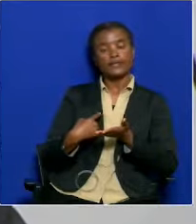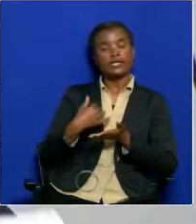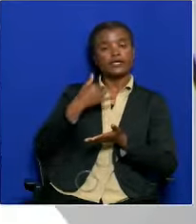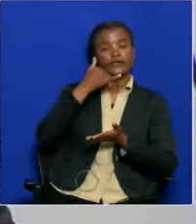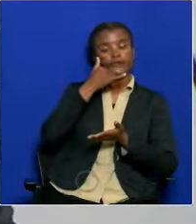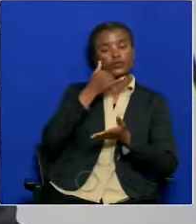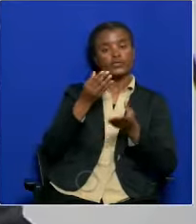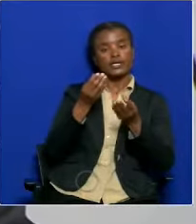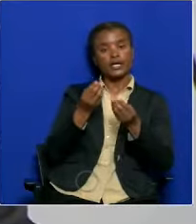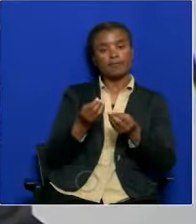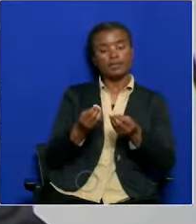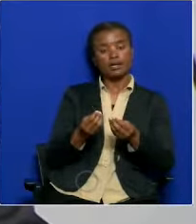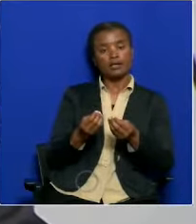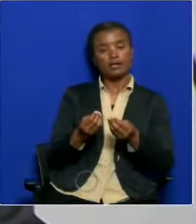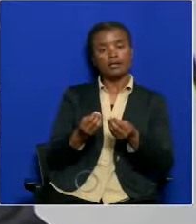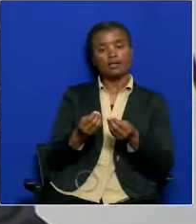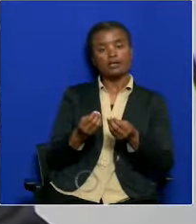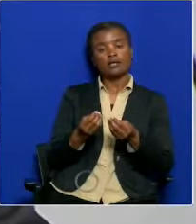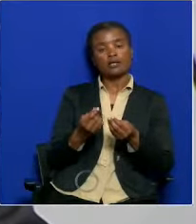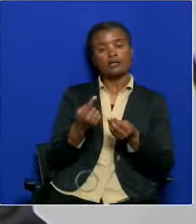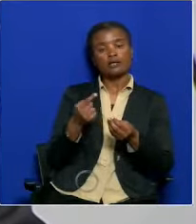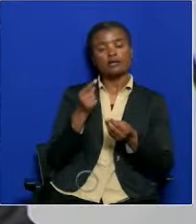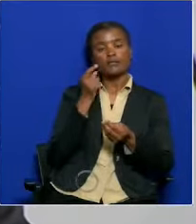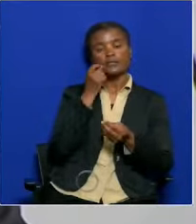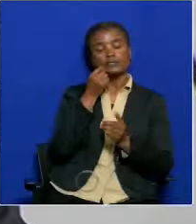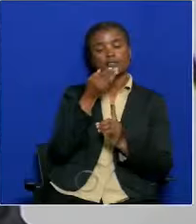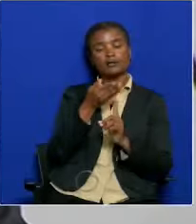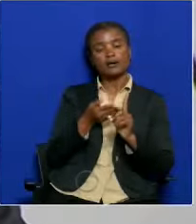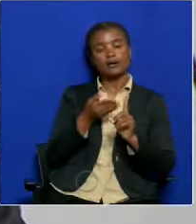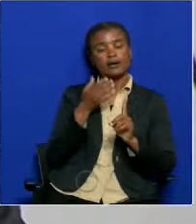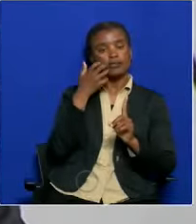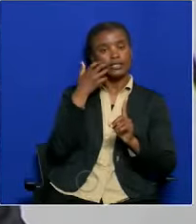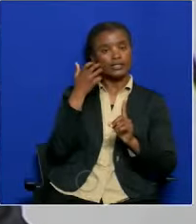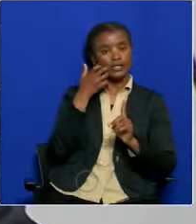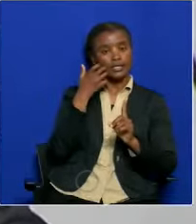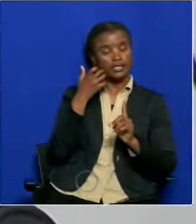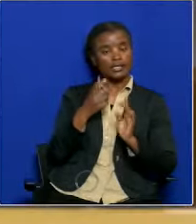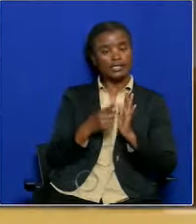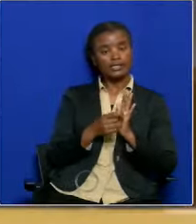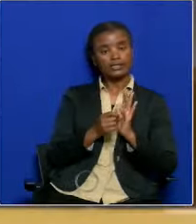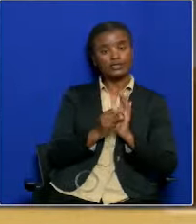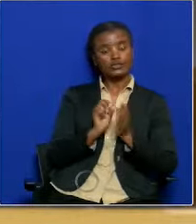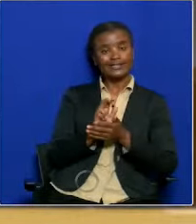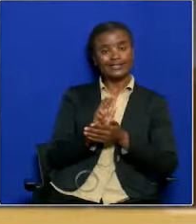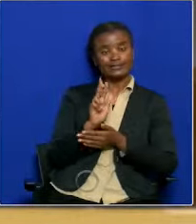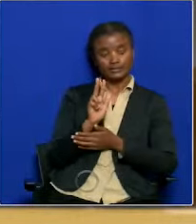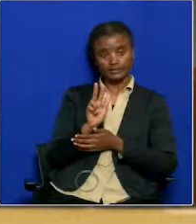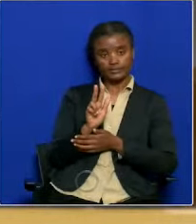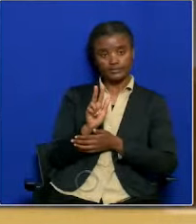of Mr. Matlala. Yes. On the 18th. Yes. On the